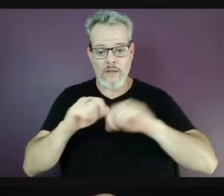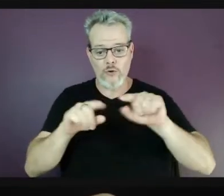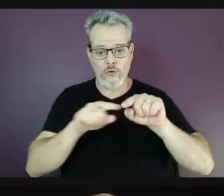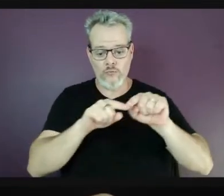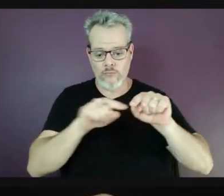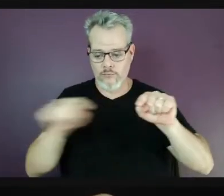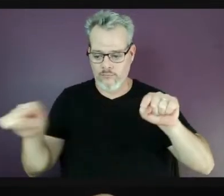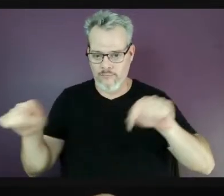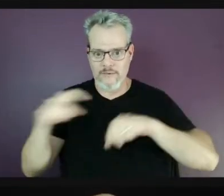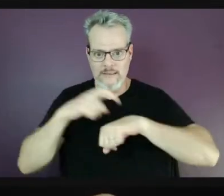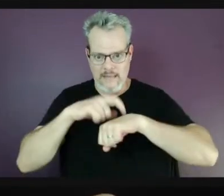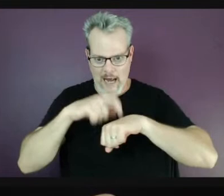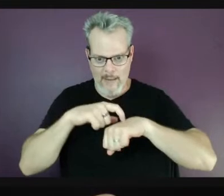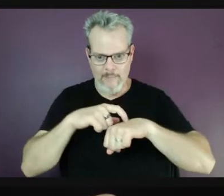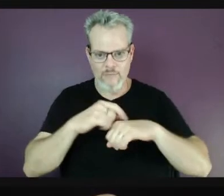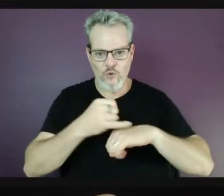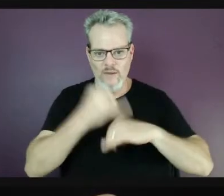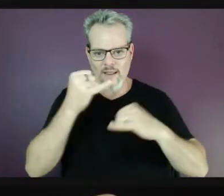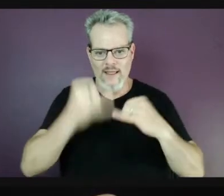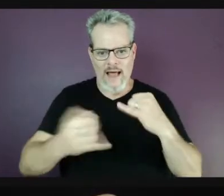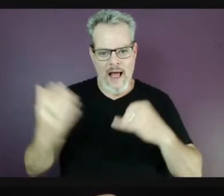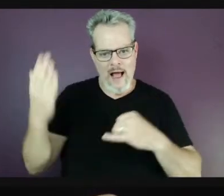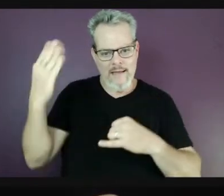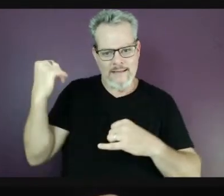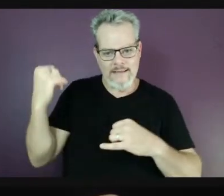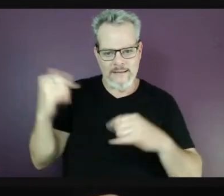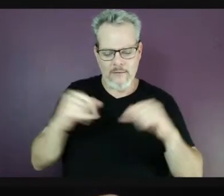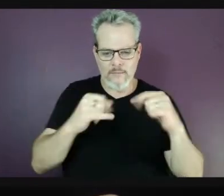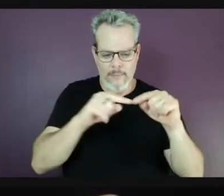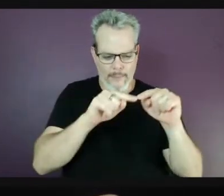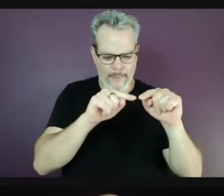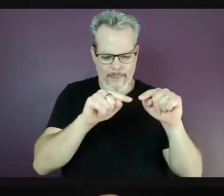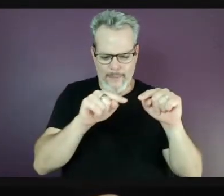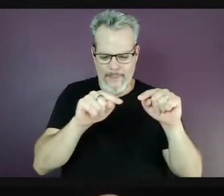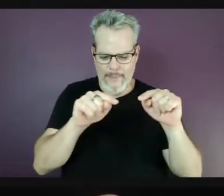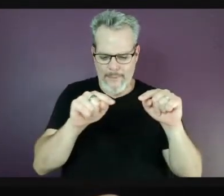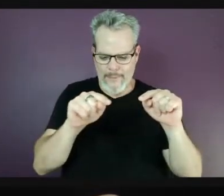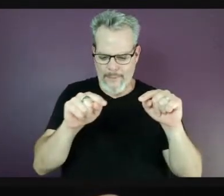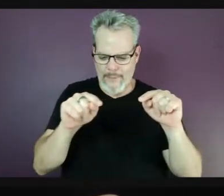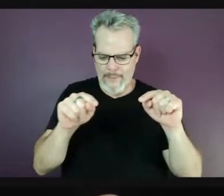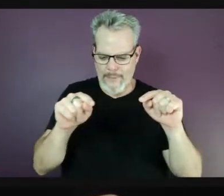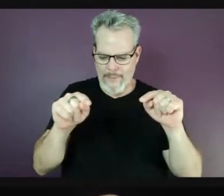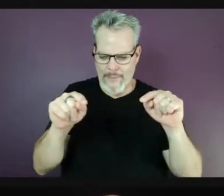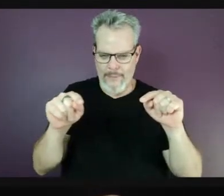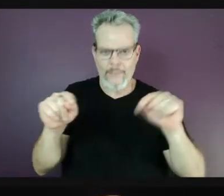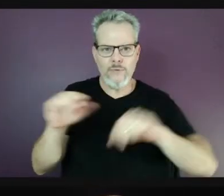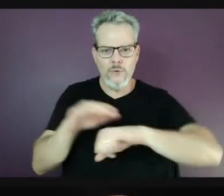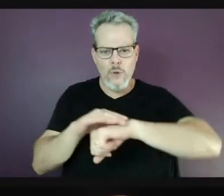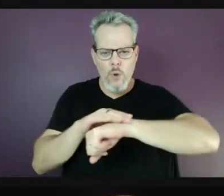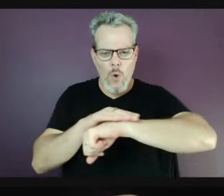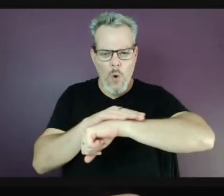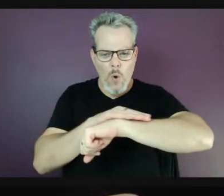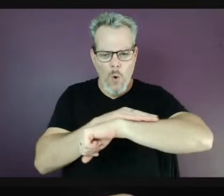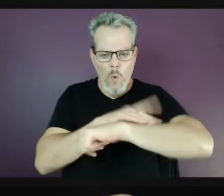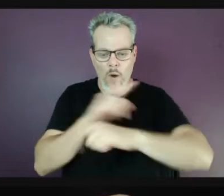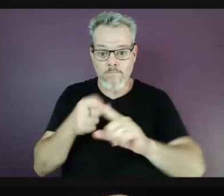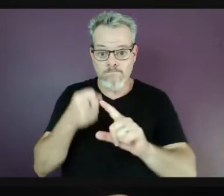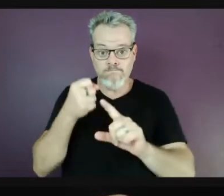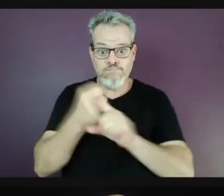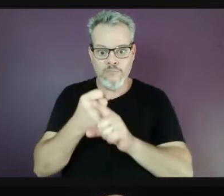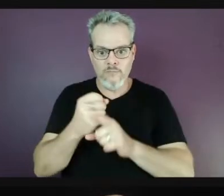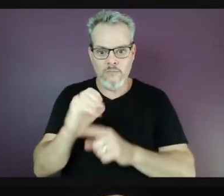So following the last eruption, earthquakes were happening very slowly. And then here they start on the 4th of